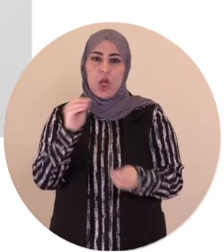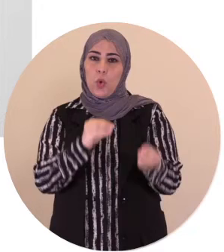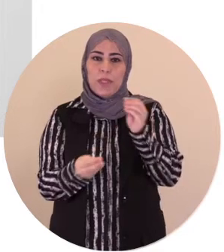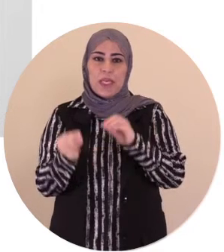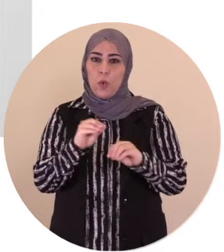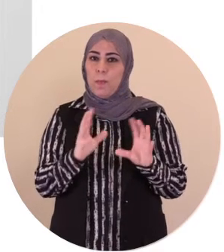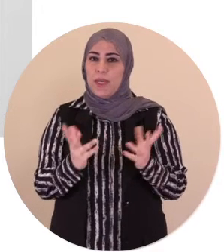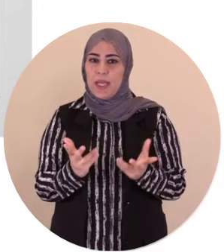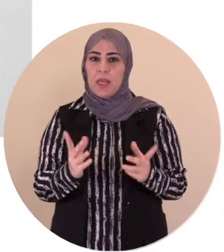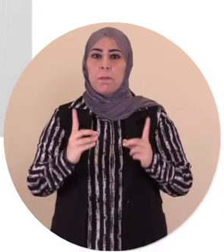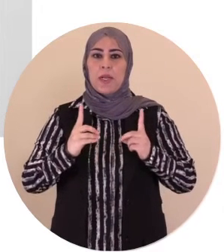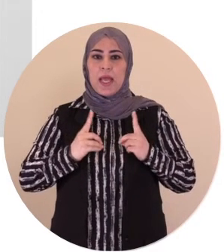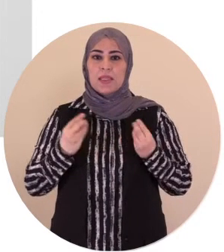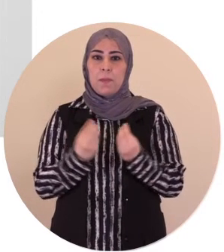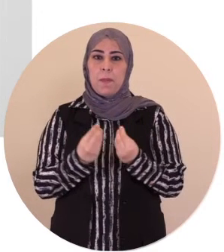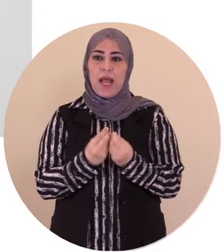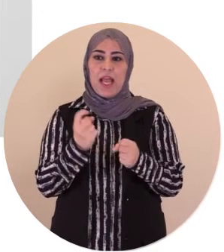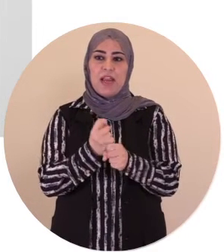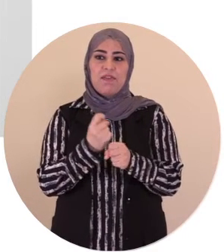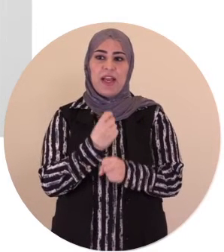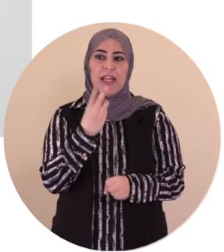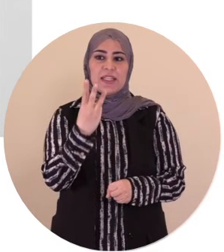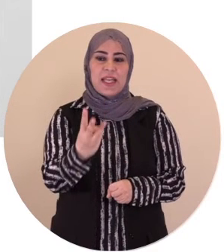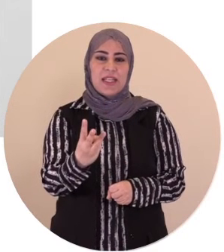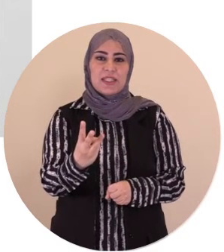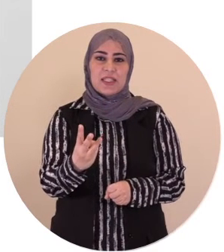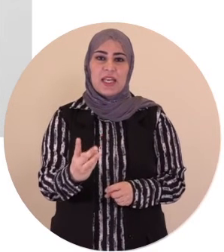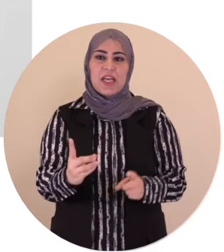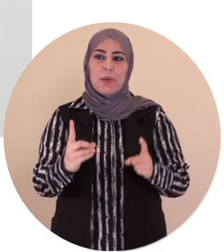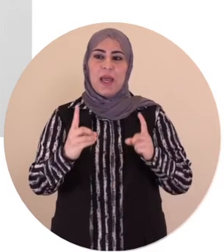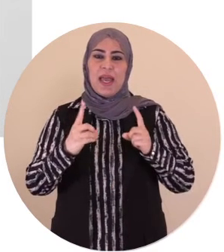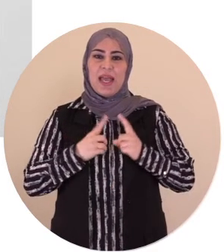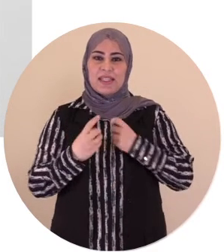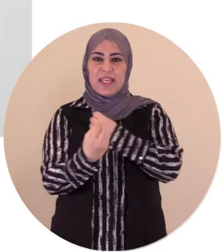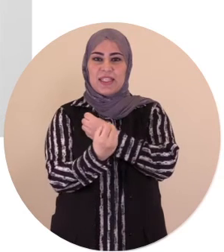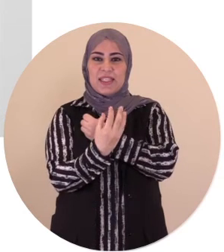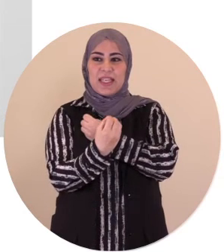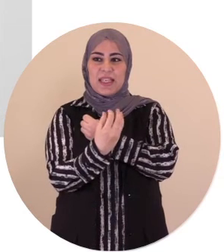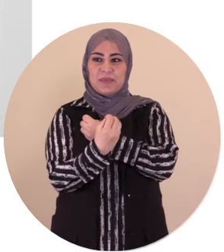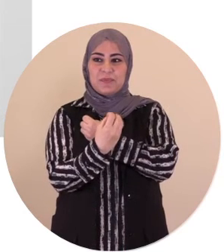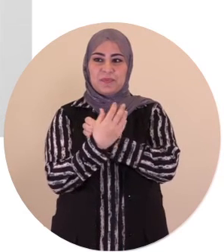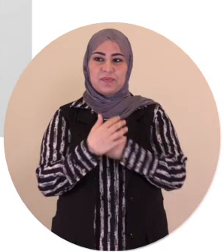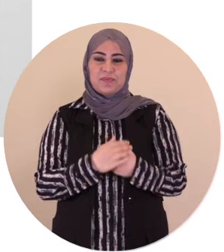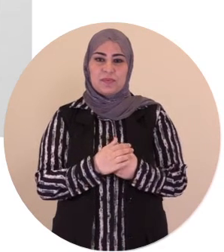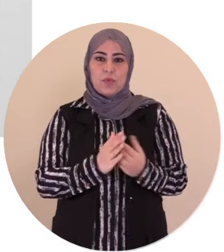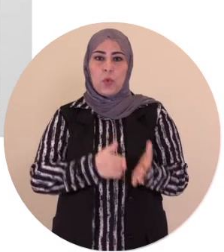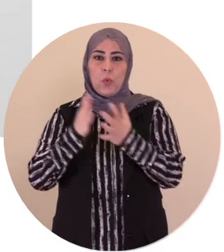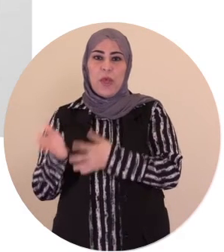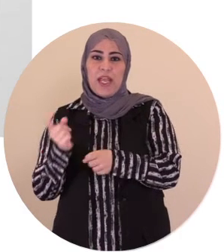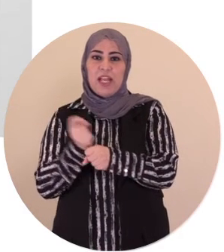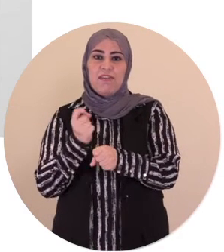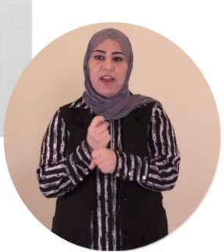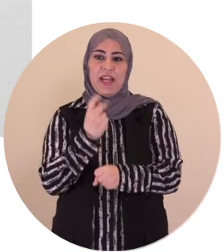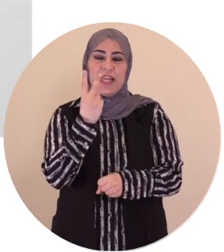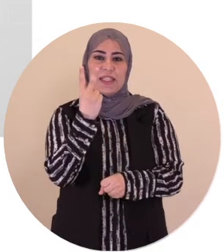So if you use after, obviously the verb will be preceded by had and will be in the past participle. After Saud had taken